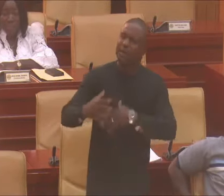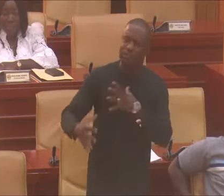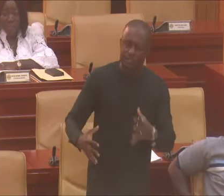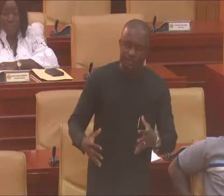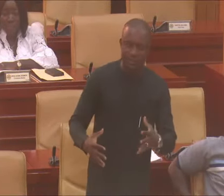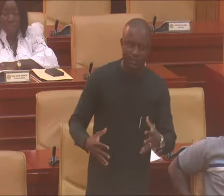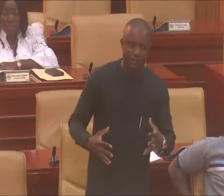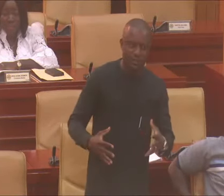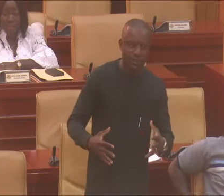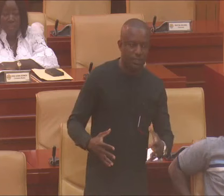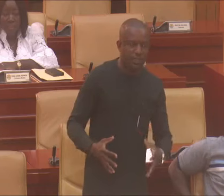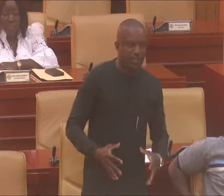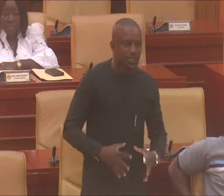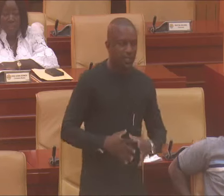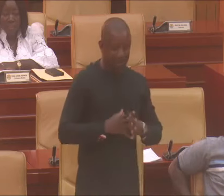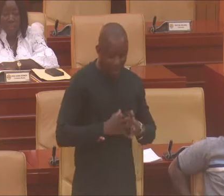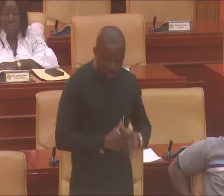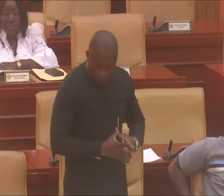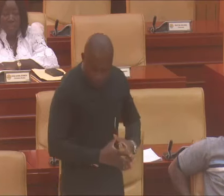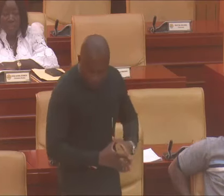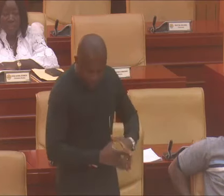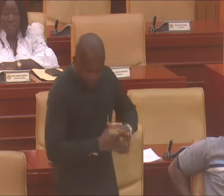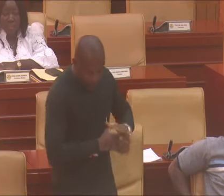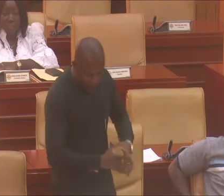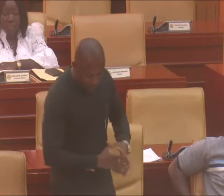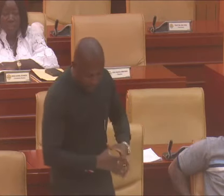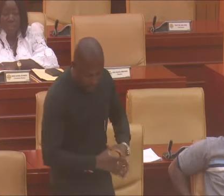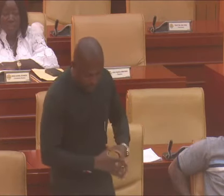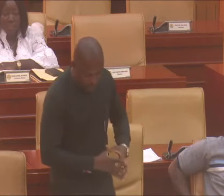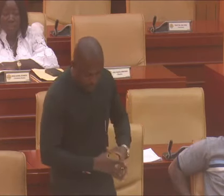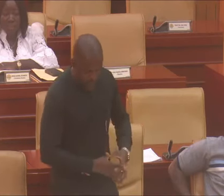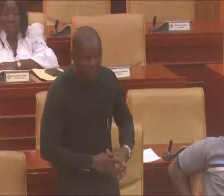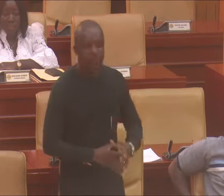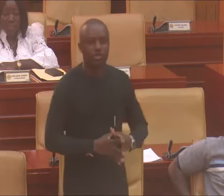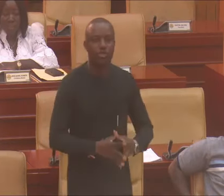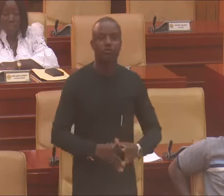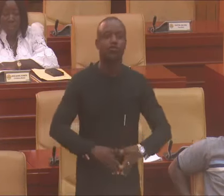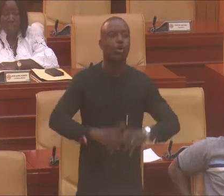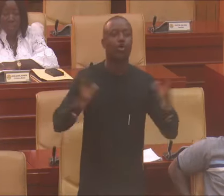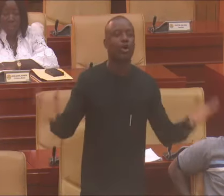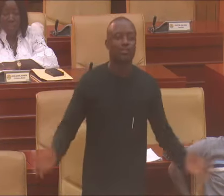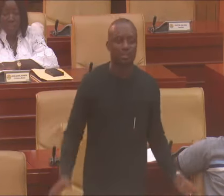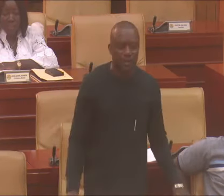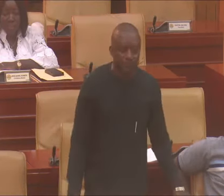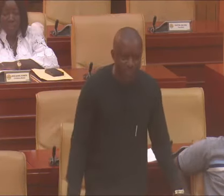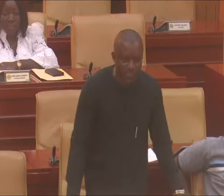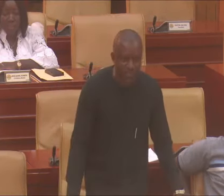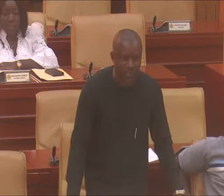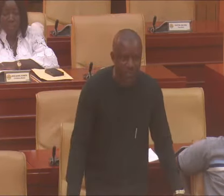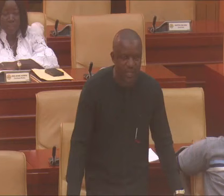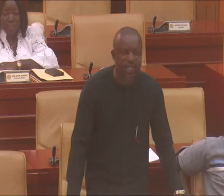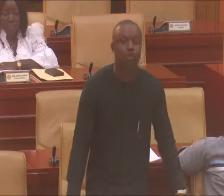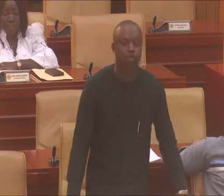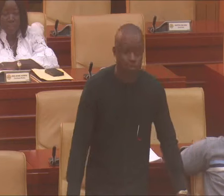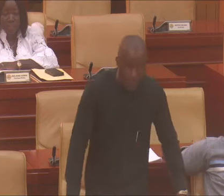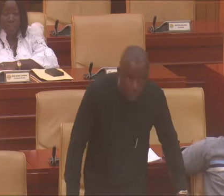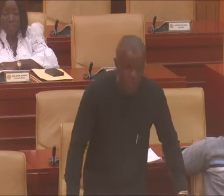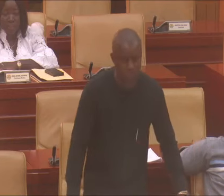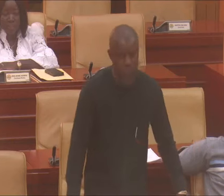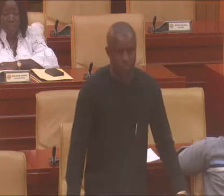analogy that the current problem we are facing is a result of so-called external factors is not